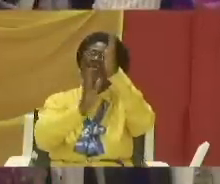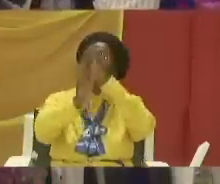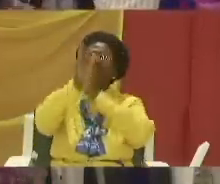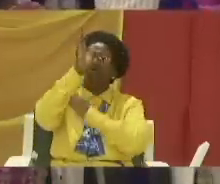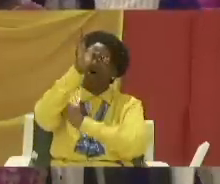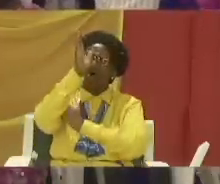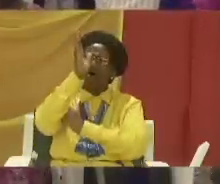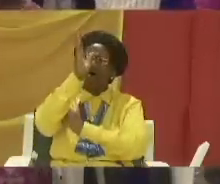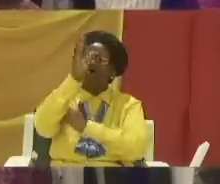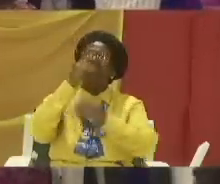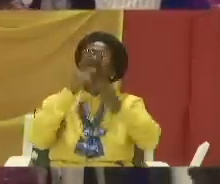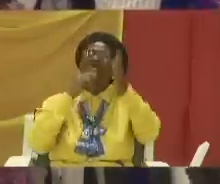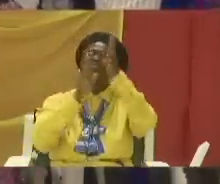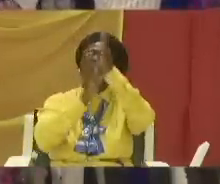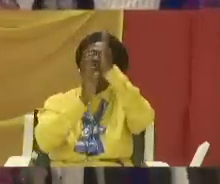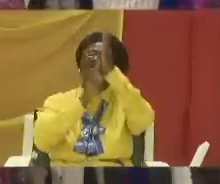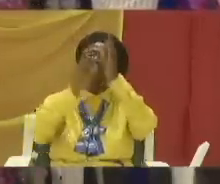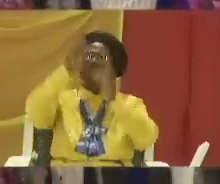Praise Him.